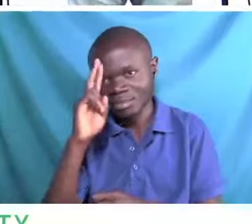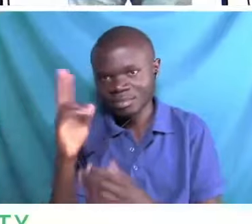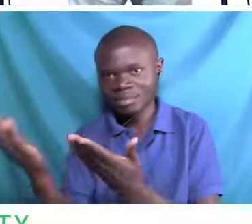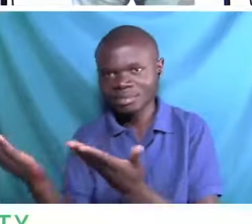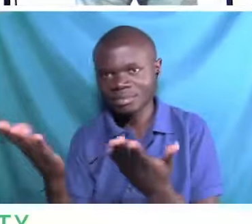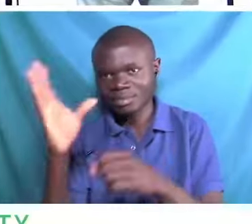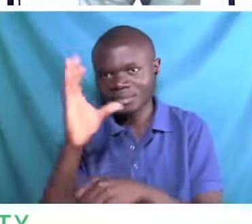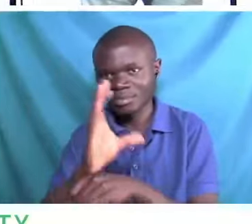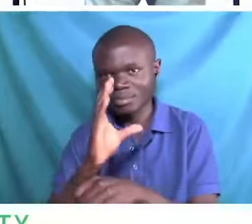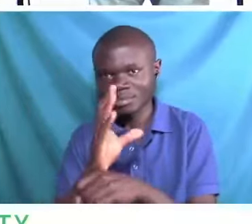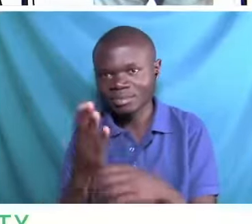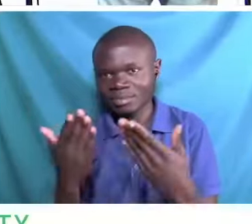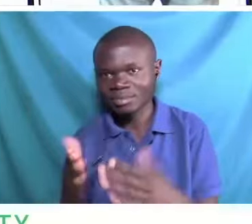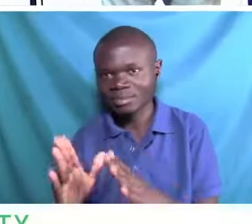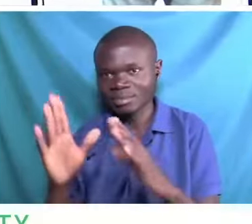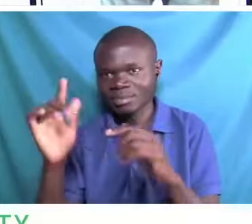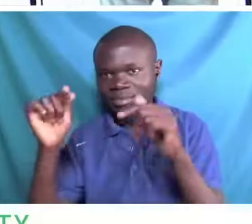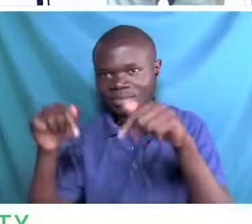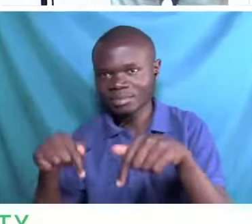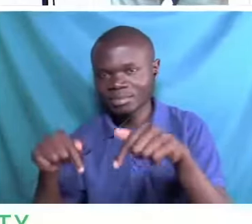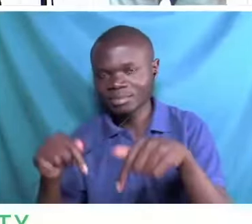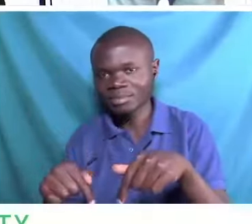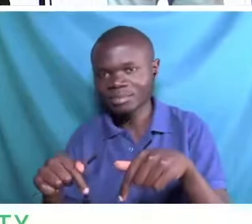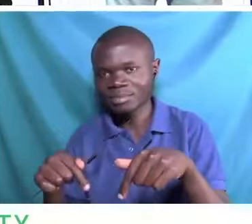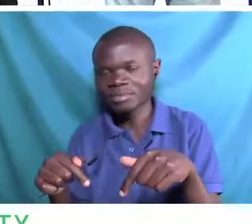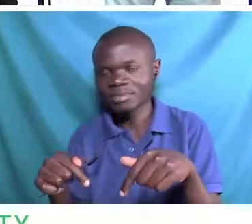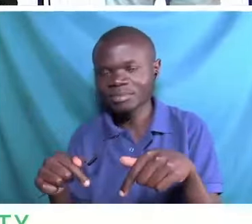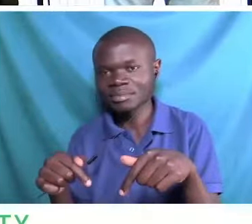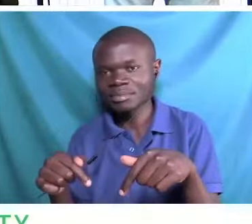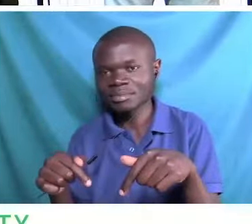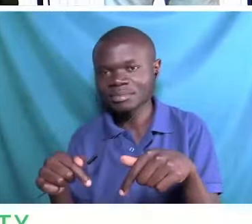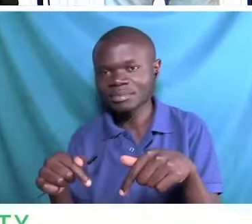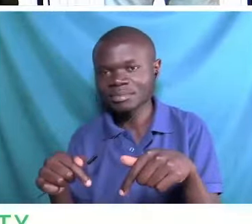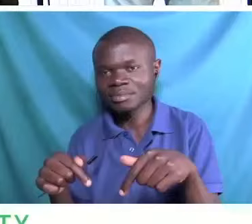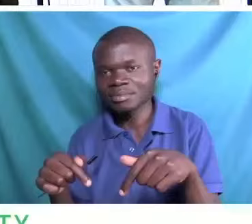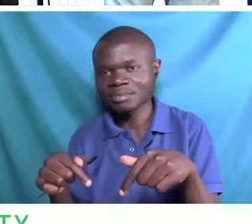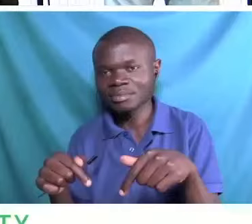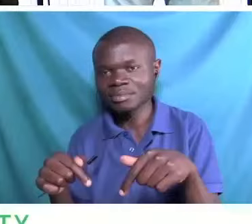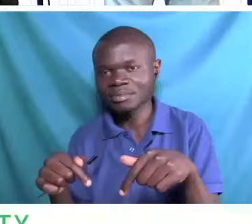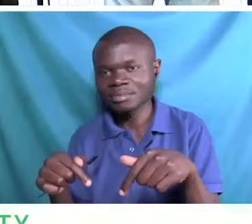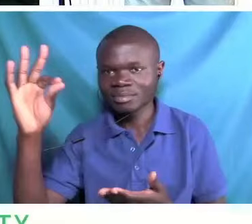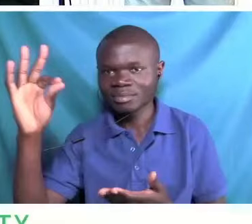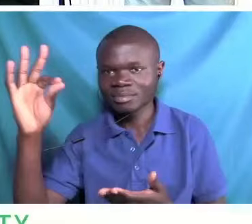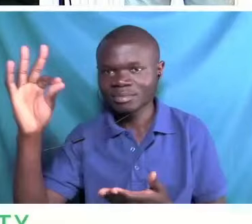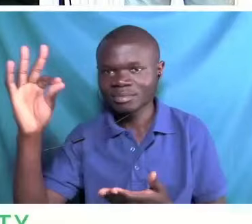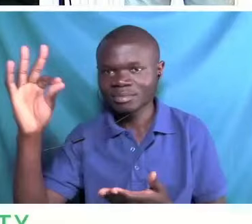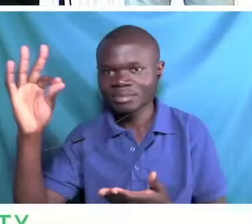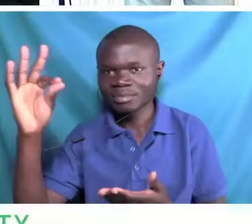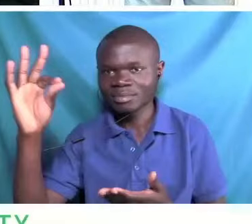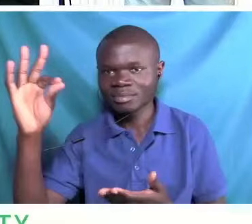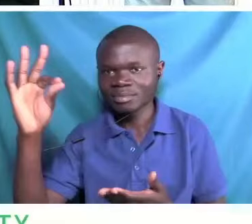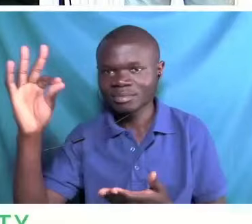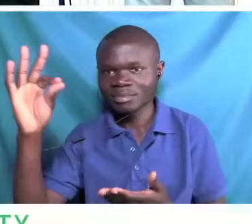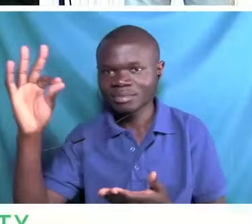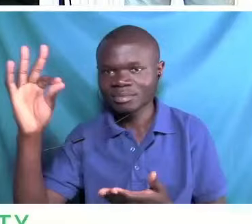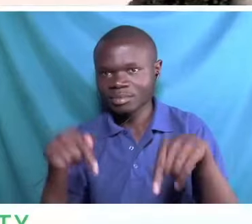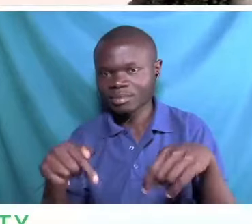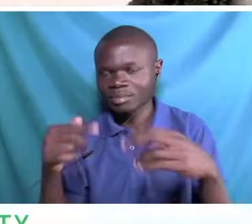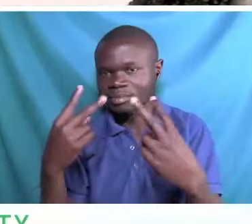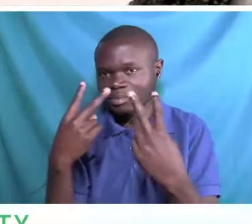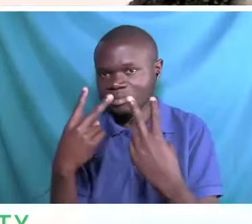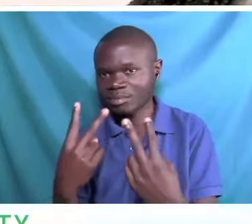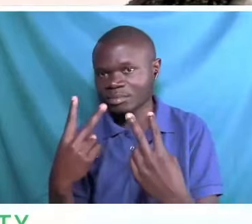be accomplished today. So, sweet Spirit of God, we invite you to brood over us, brood over this